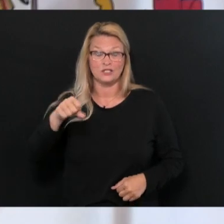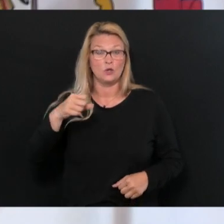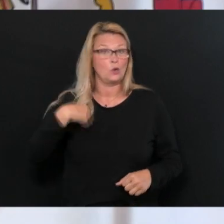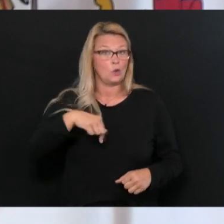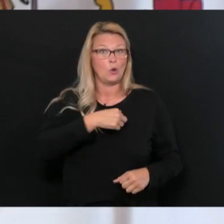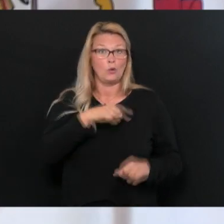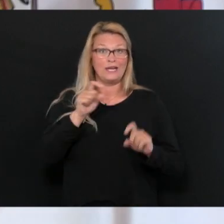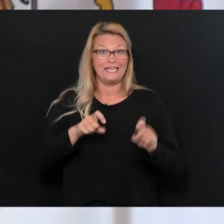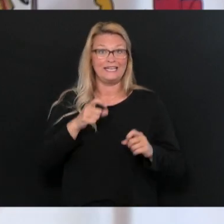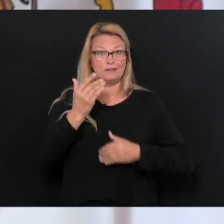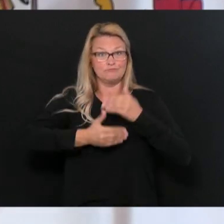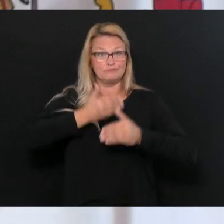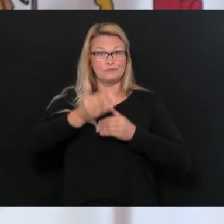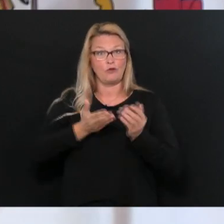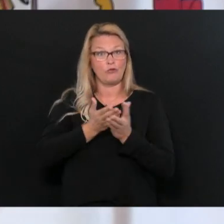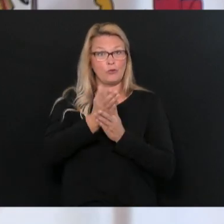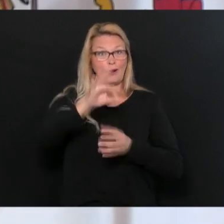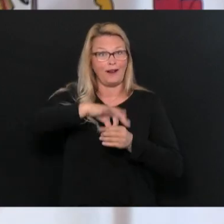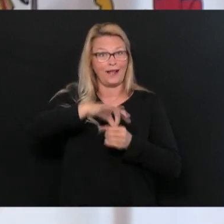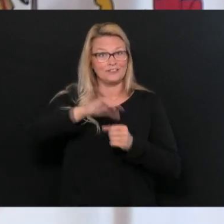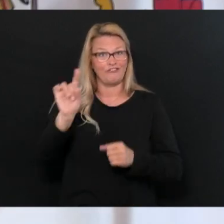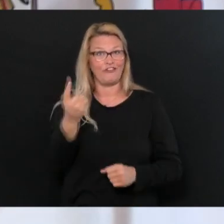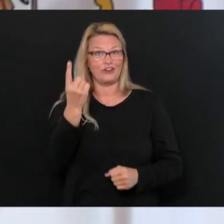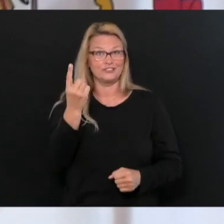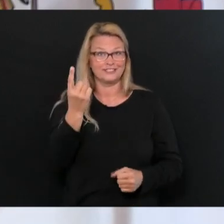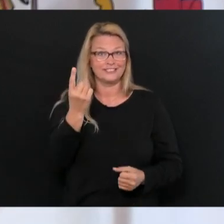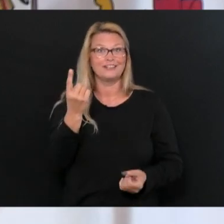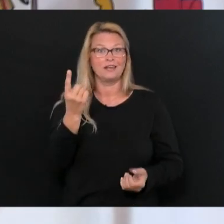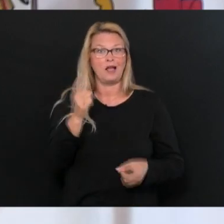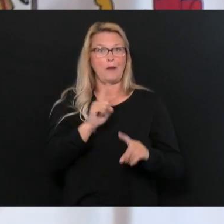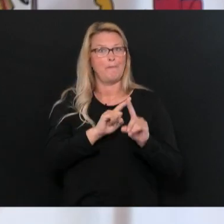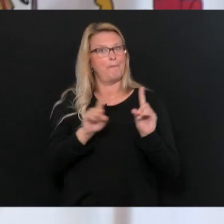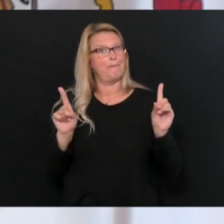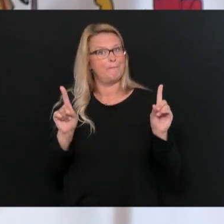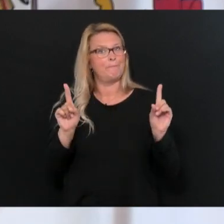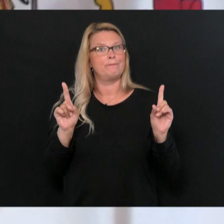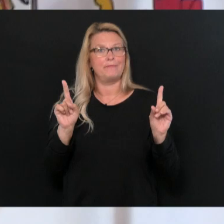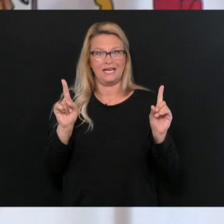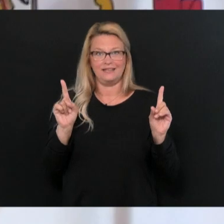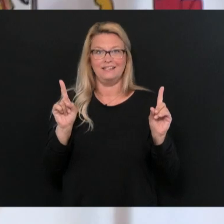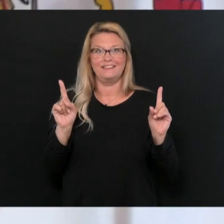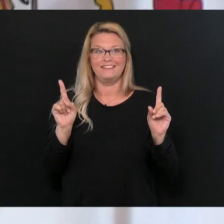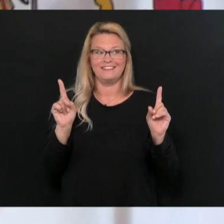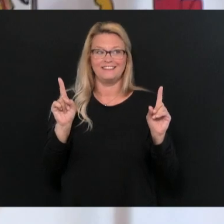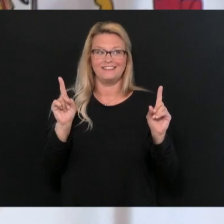through an election first, I guess. But from the standpoint of